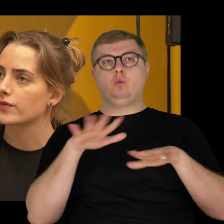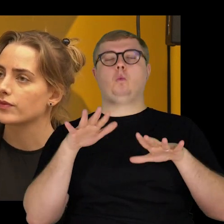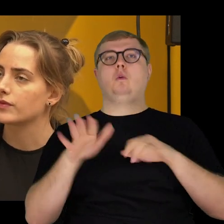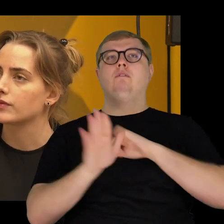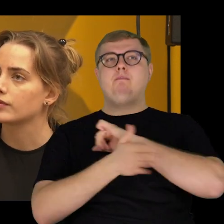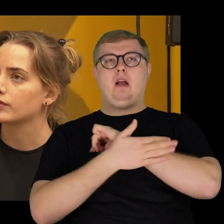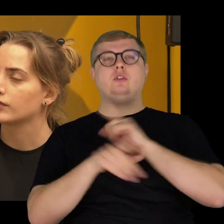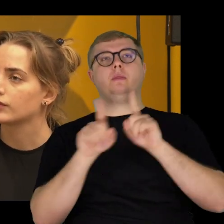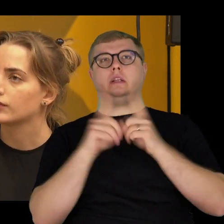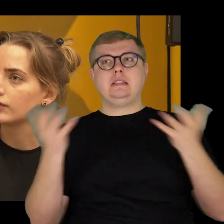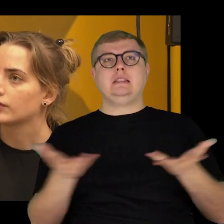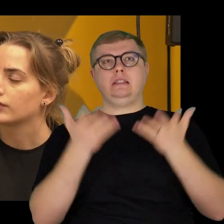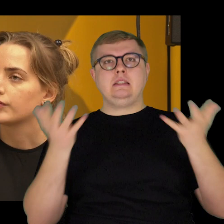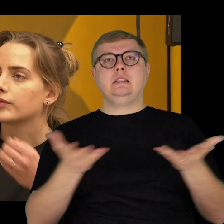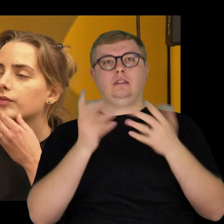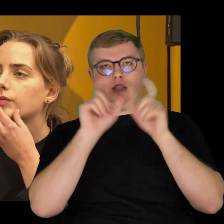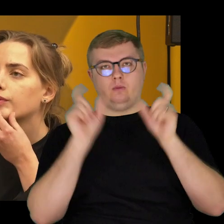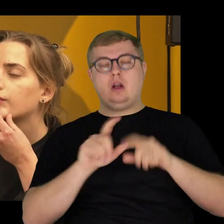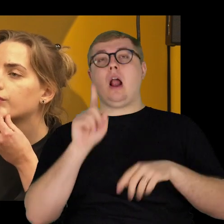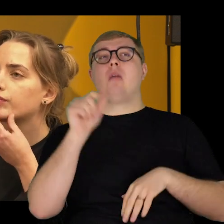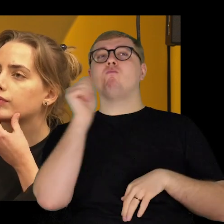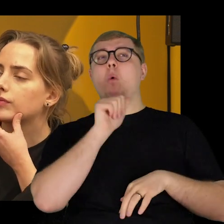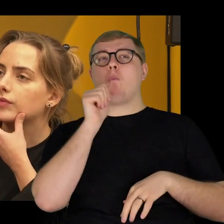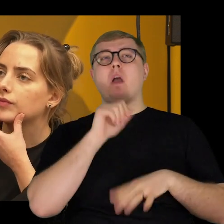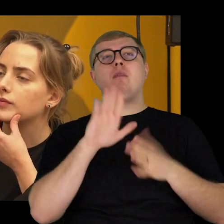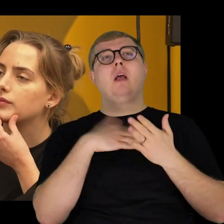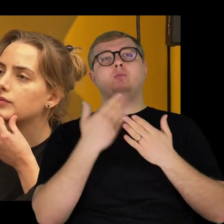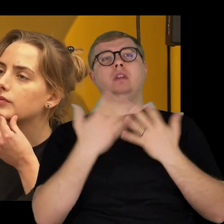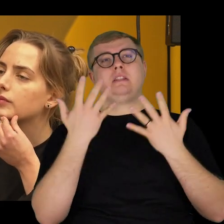encouraged to do it. But when we try to bring it back